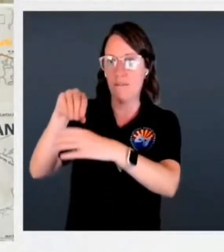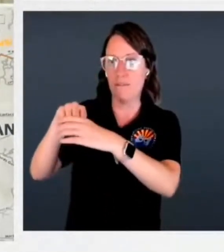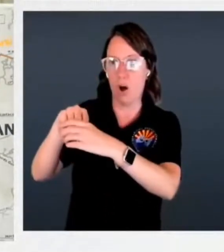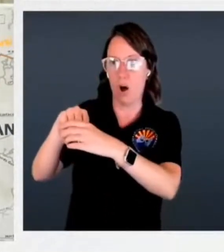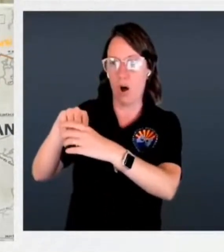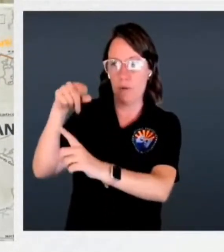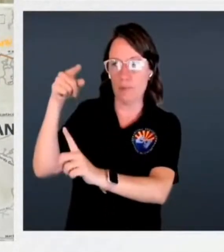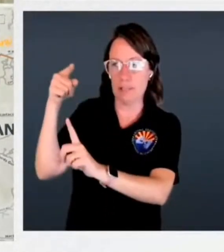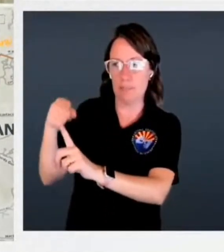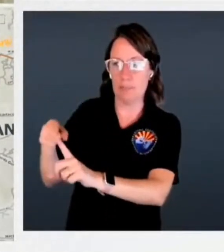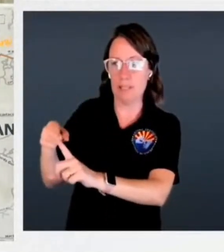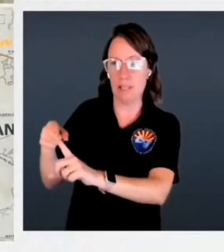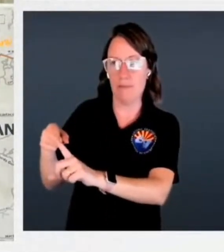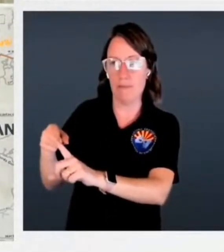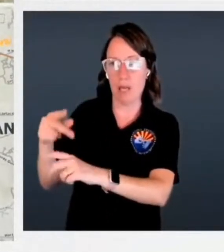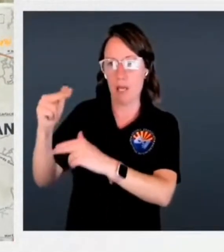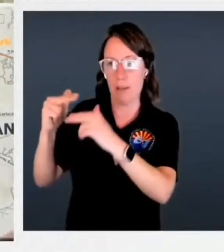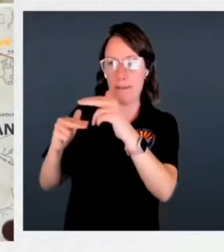has the details on that.